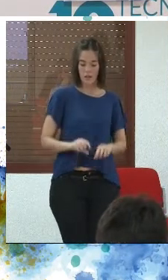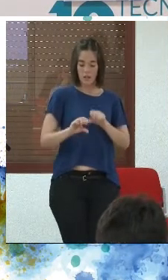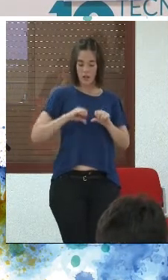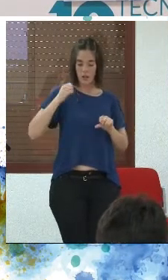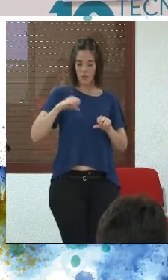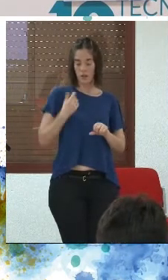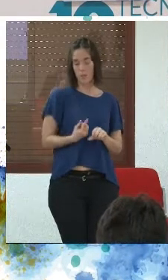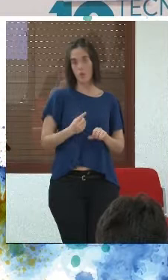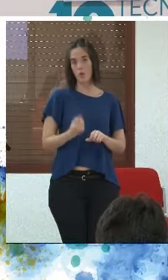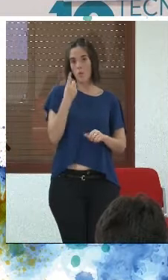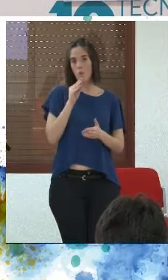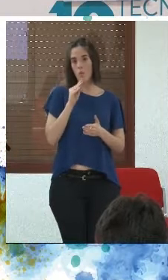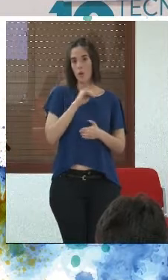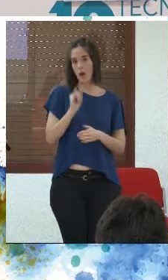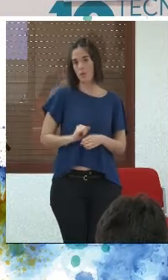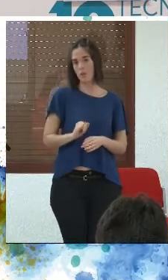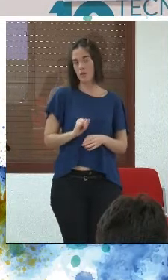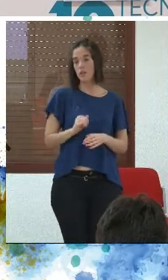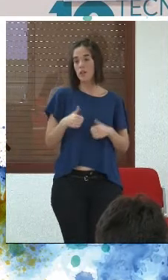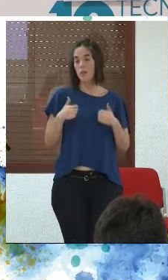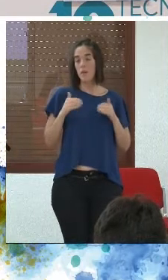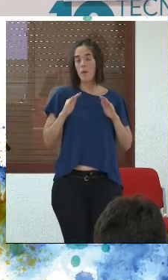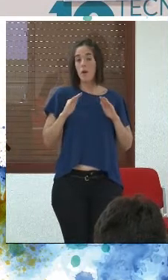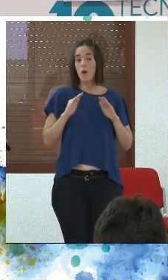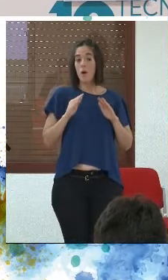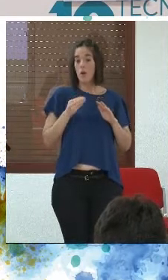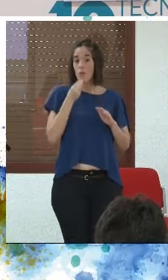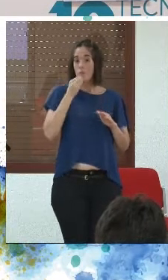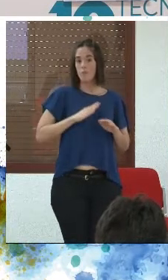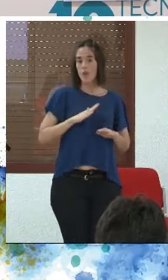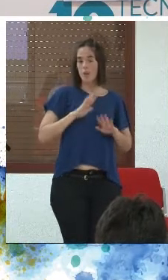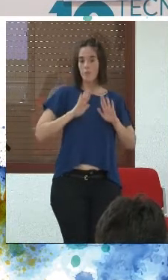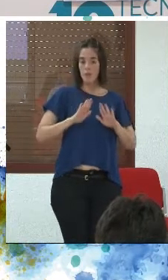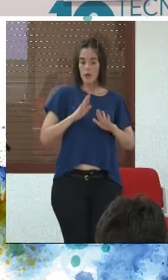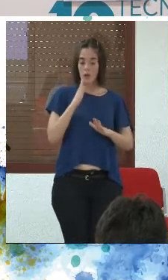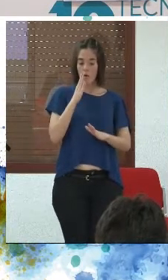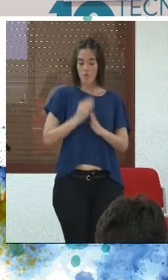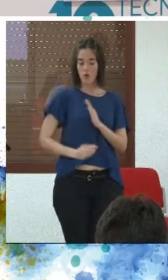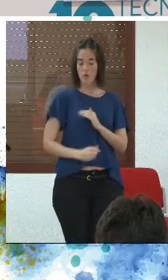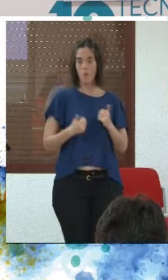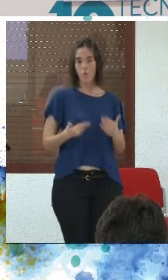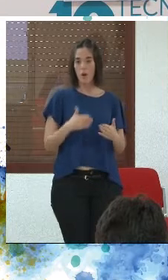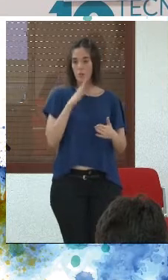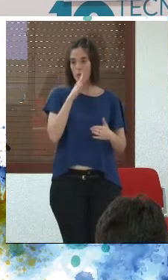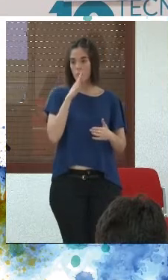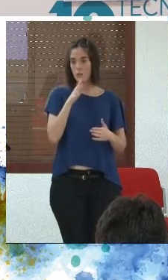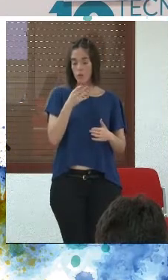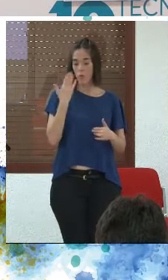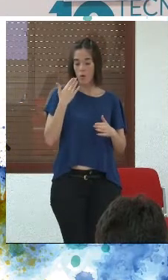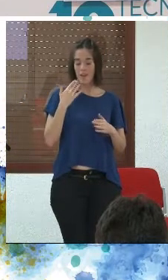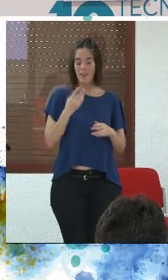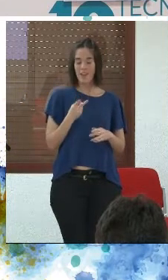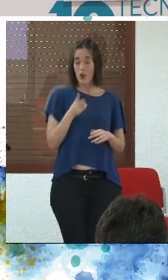same surgical procedure. Surgery has many advantages, but the patient ends up very weak, and one of the